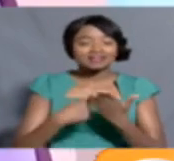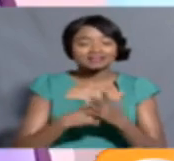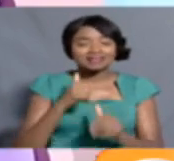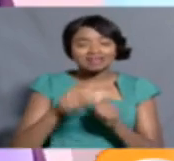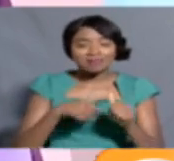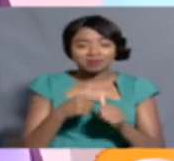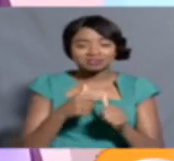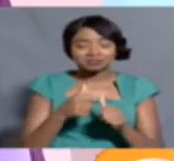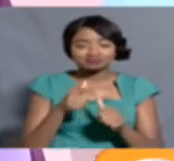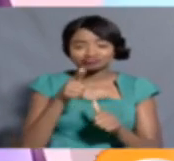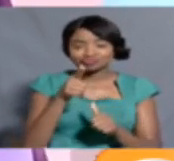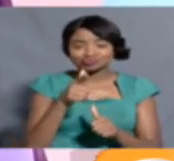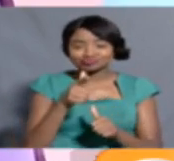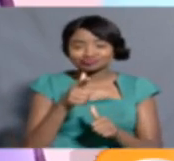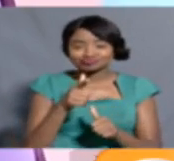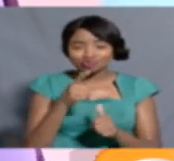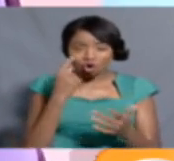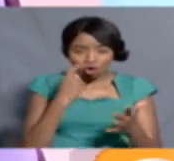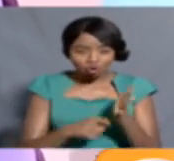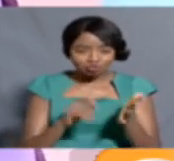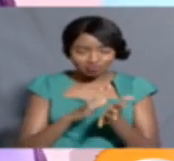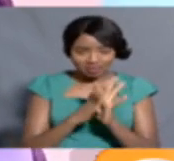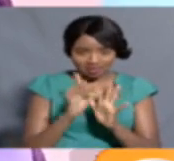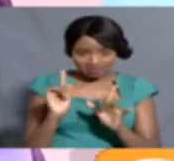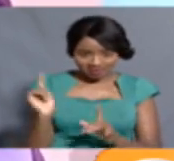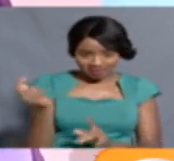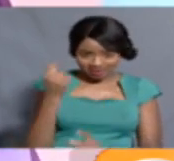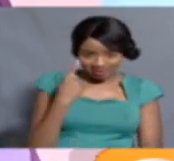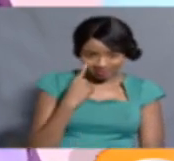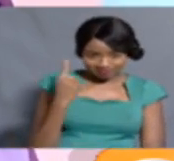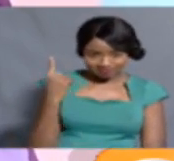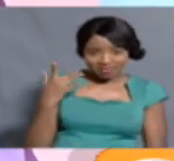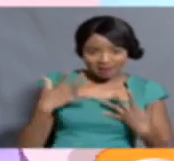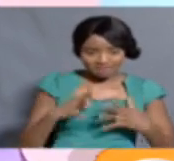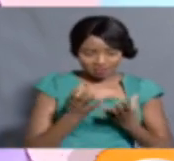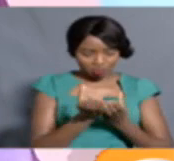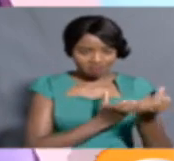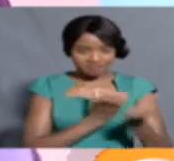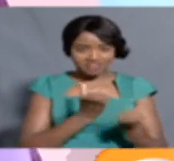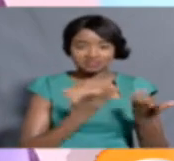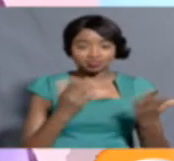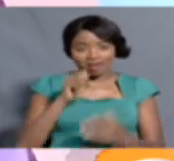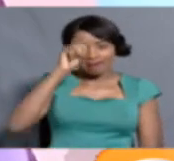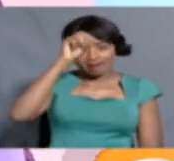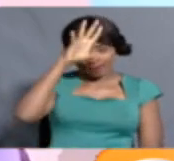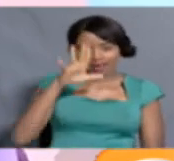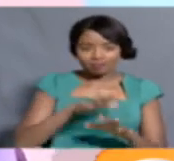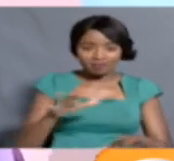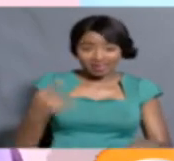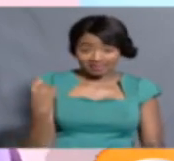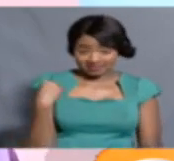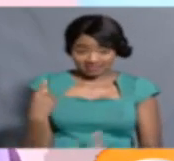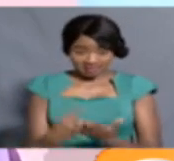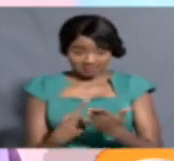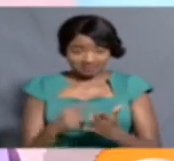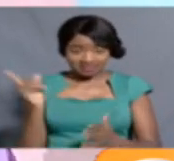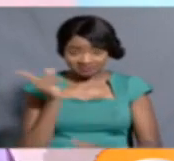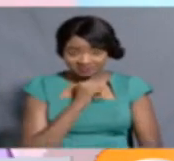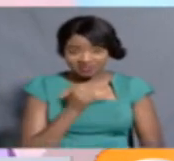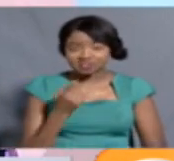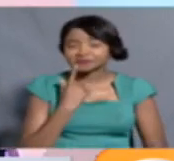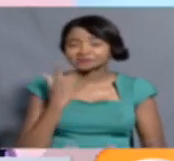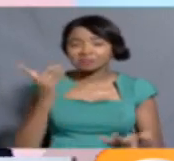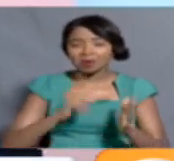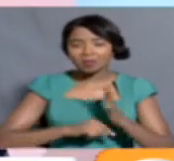a Kenyan. Before I start, I'd like us to listen to some traders at Kiambu Market. We spoke to them yesterday, and this is what they had to say